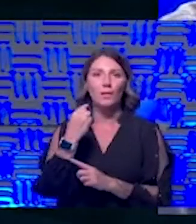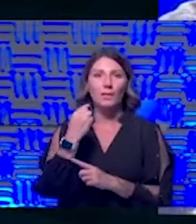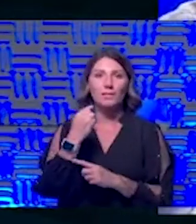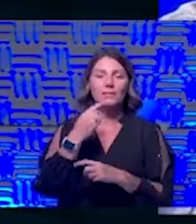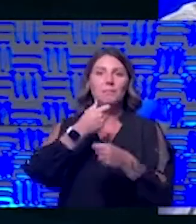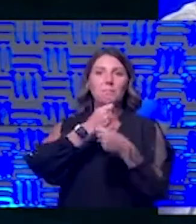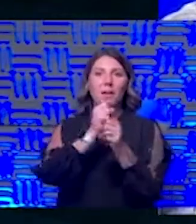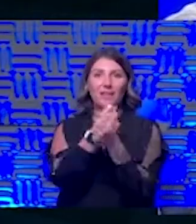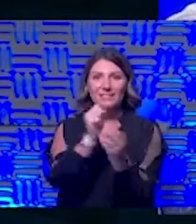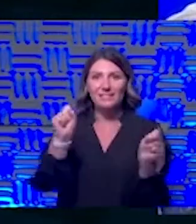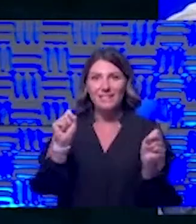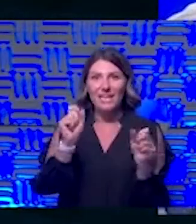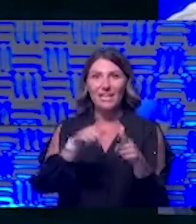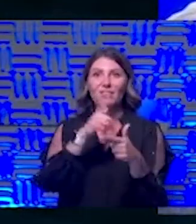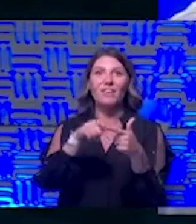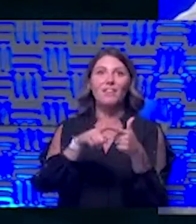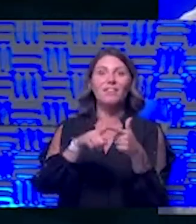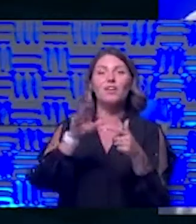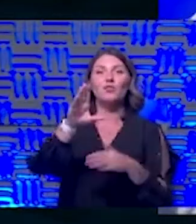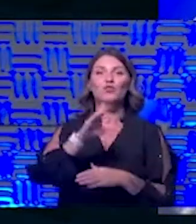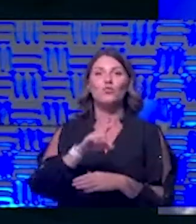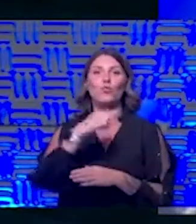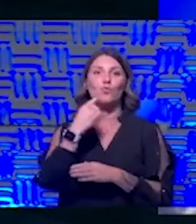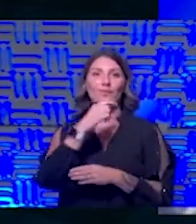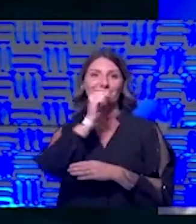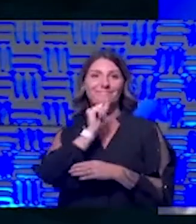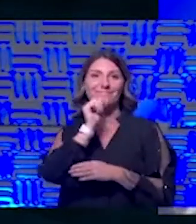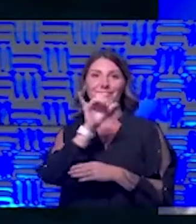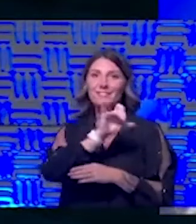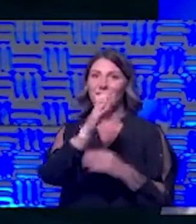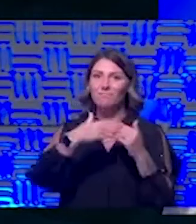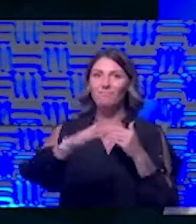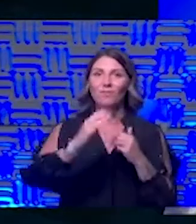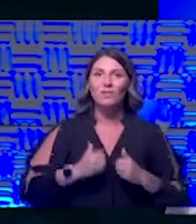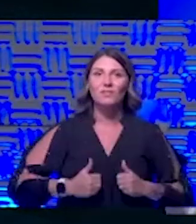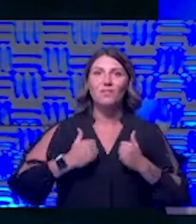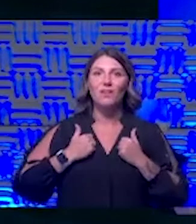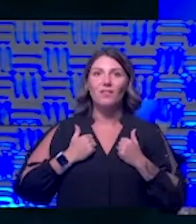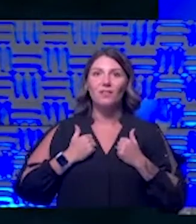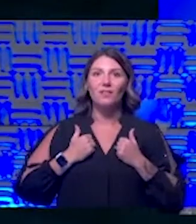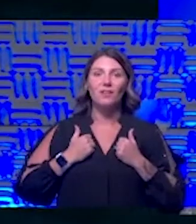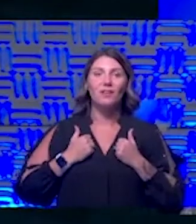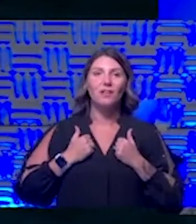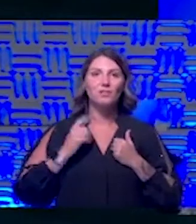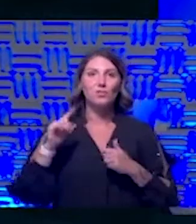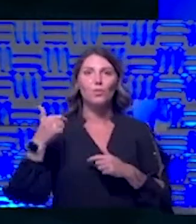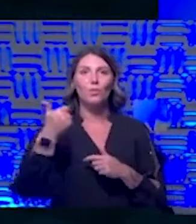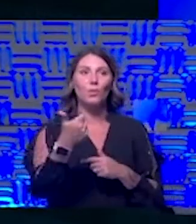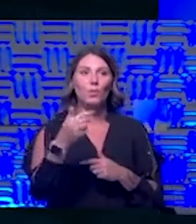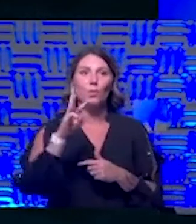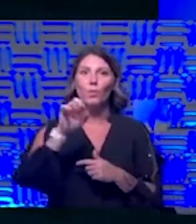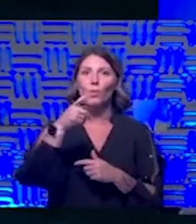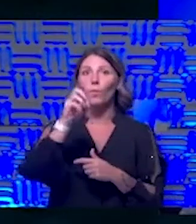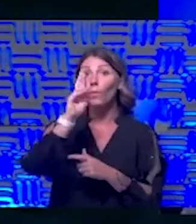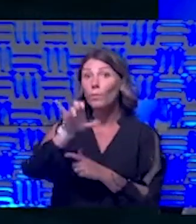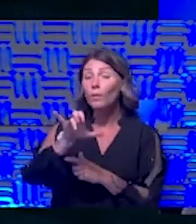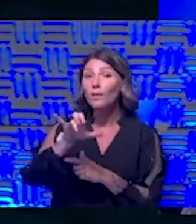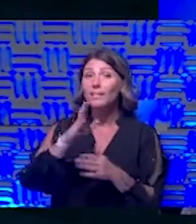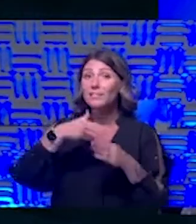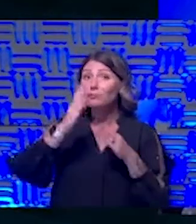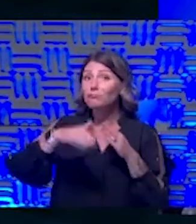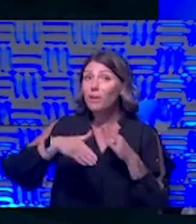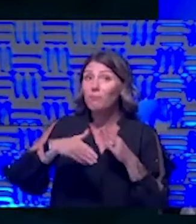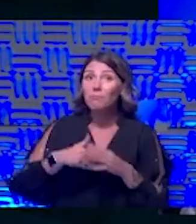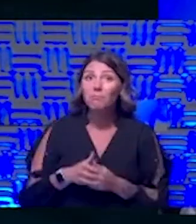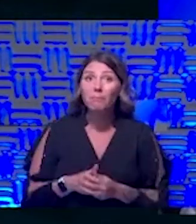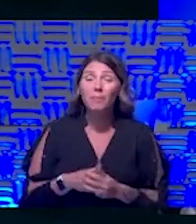safer, and then it just becomes your risk tolerance like the rest of life. Yes. So let's turn to Whitney for a little bit of wrap up here, and